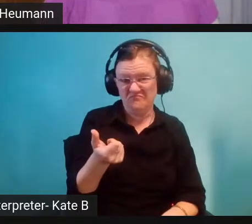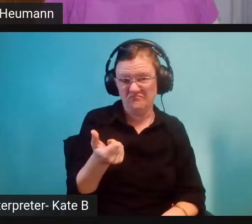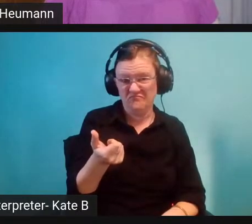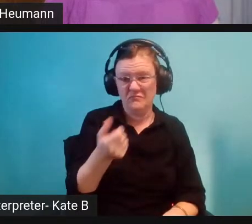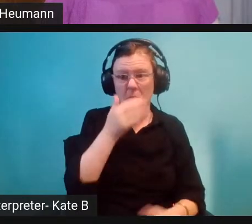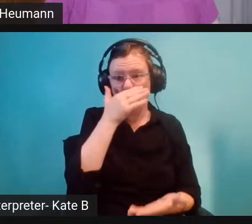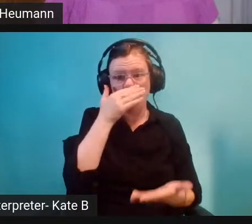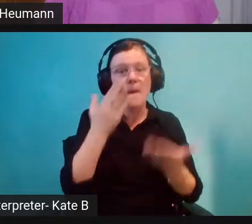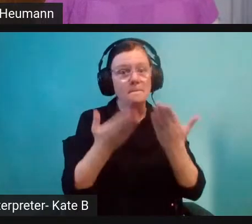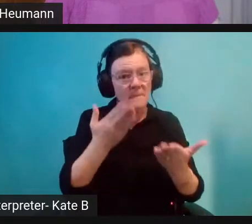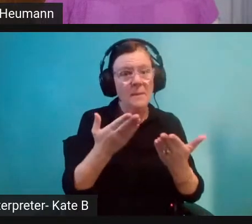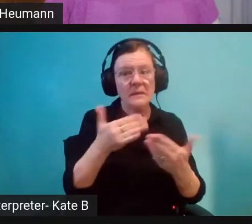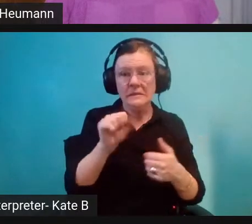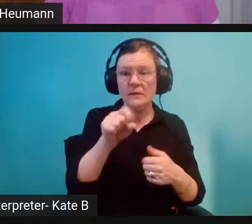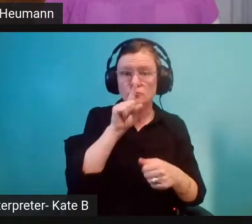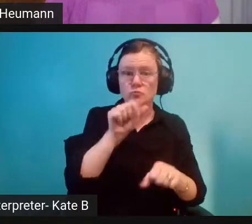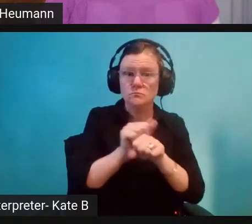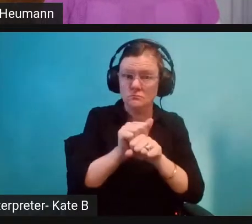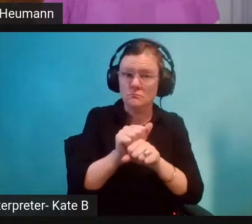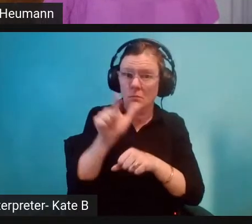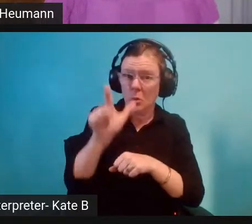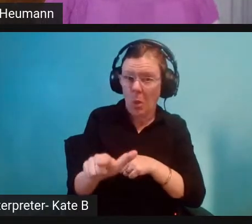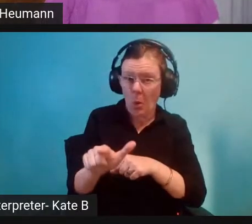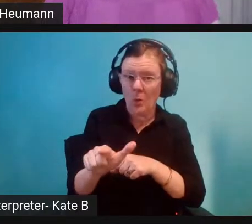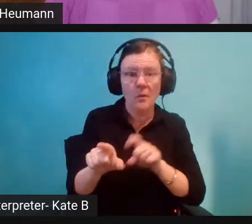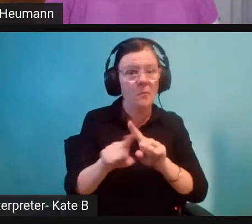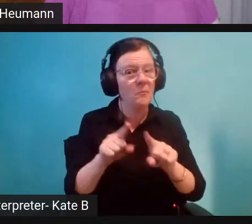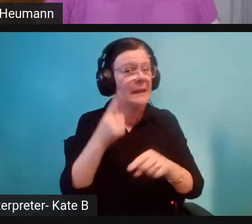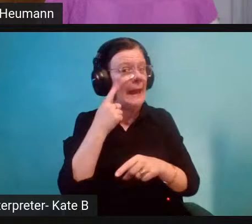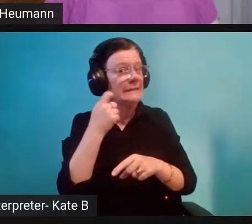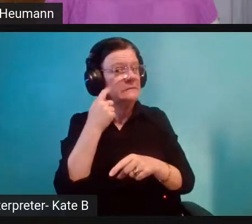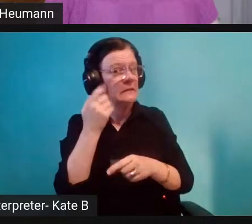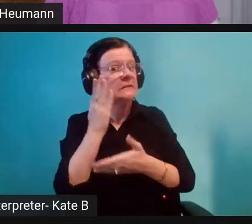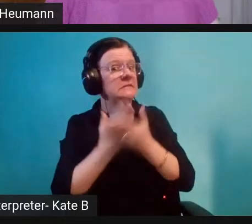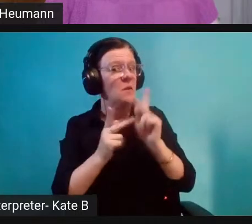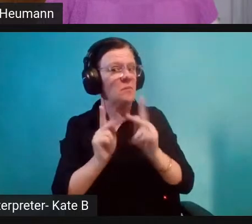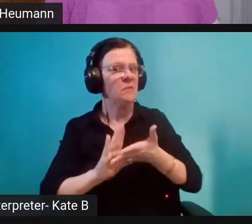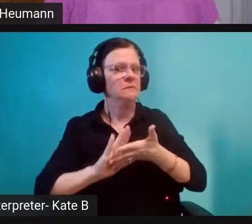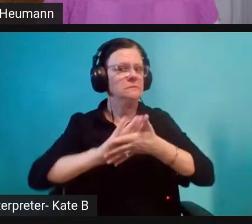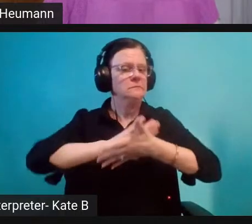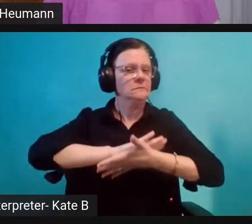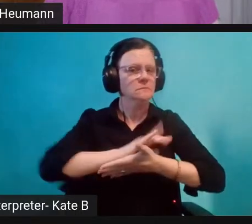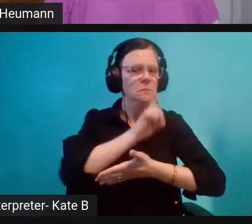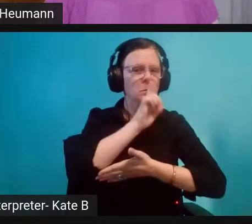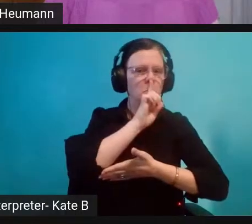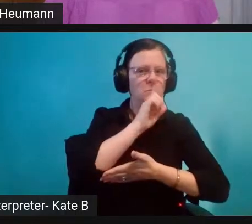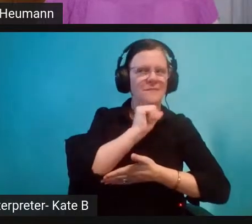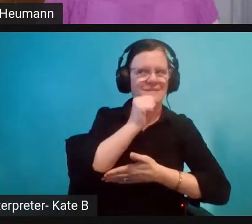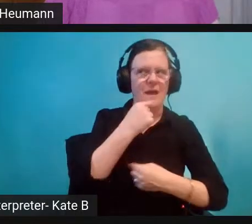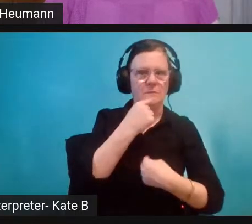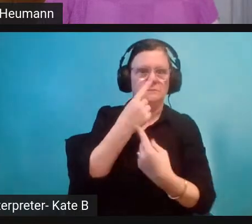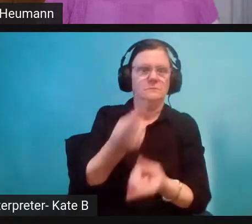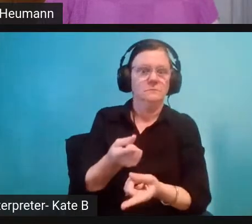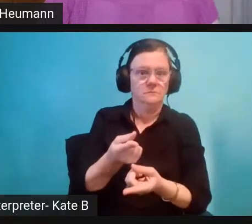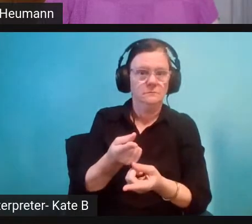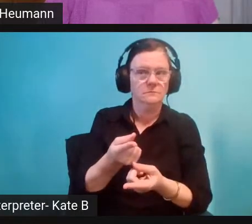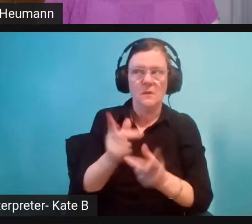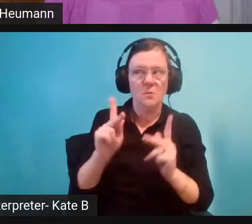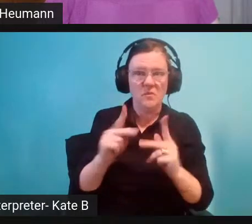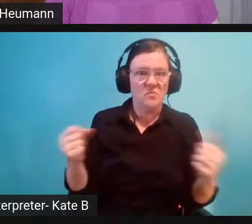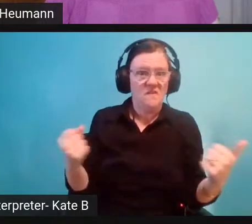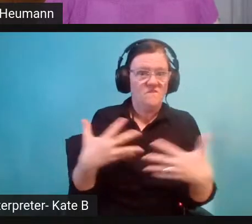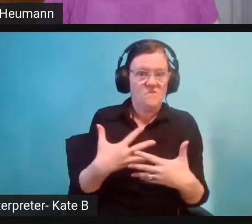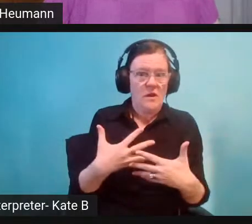that low, but I would argue that in many cases, they are not as low as they appear because people are very much afraid